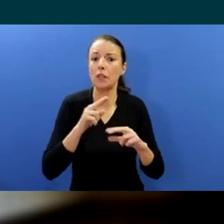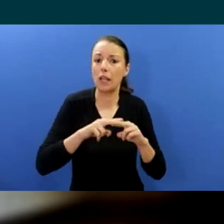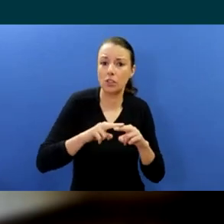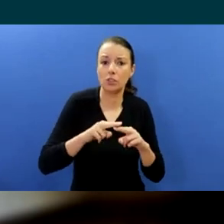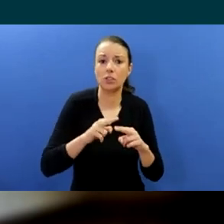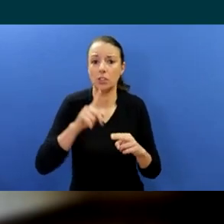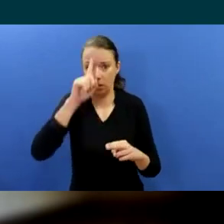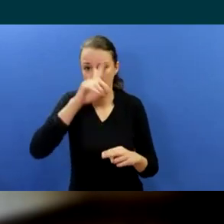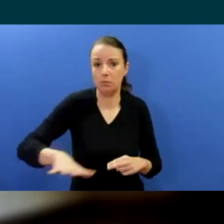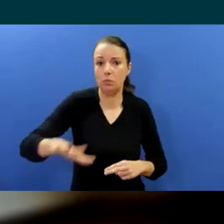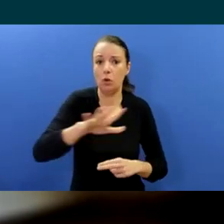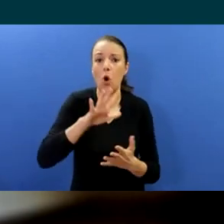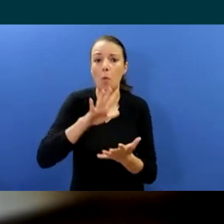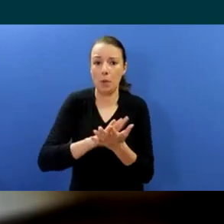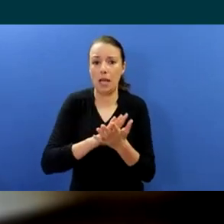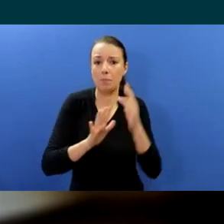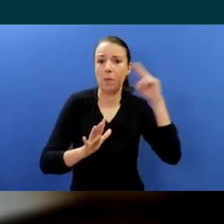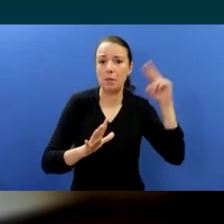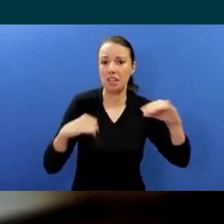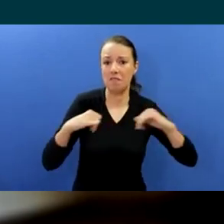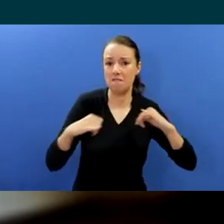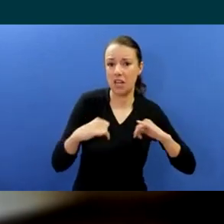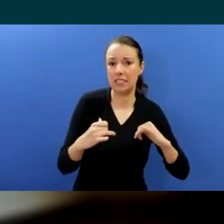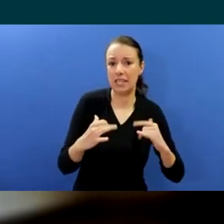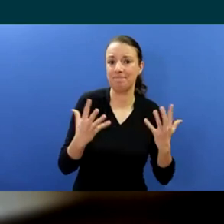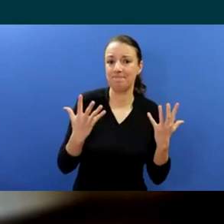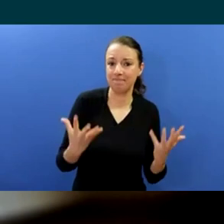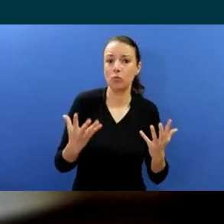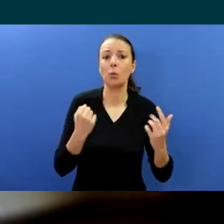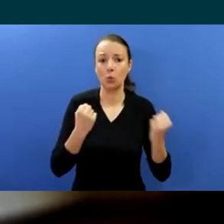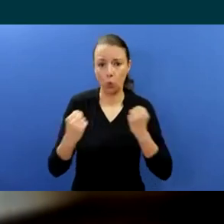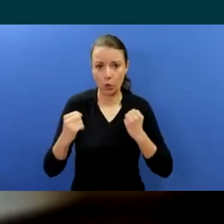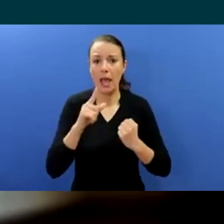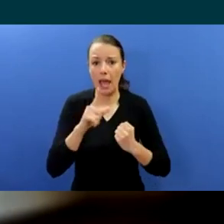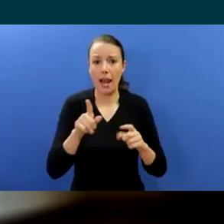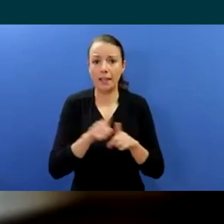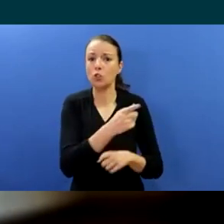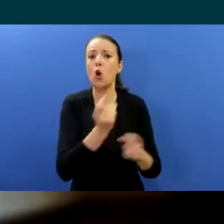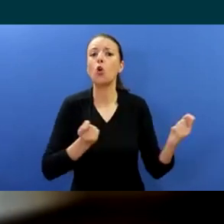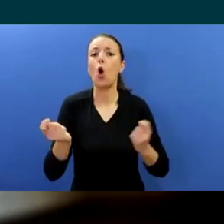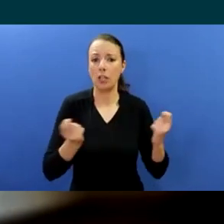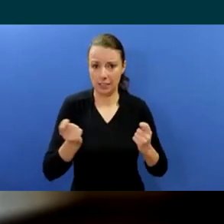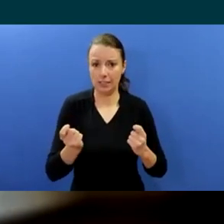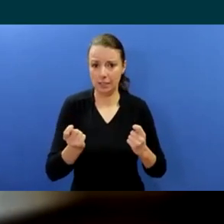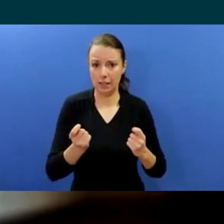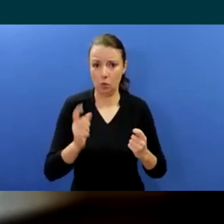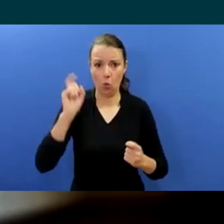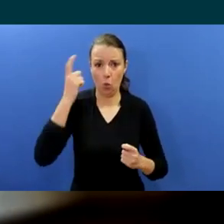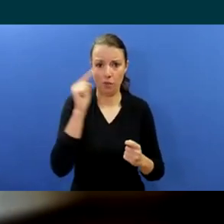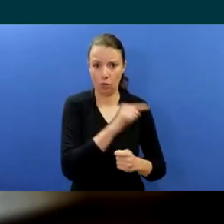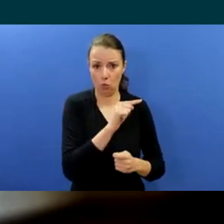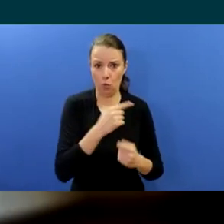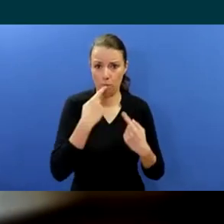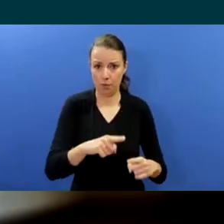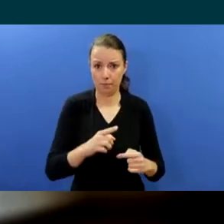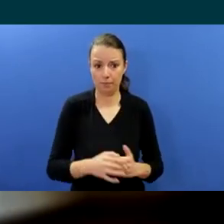coordination function, which is interesting. So this is one way, the public authorities to the citizens. Then